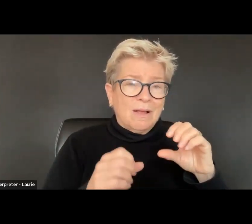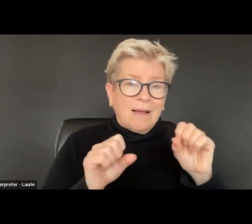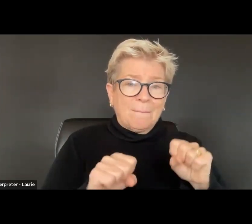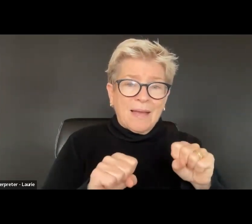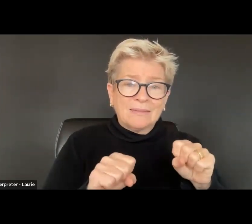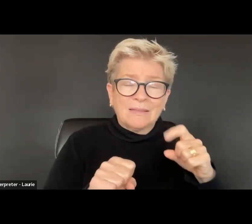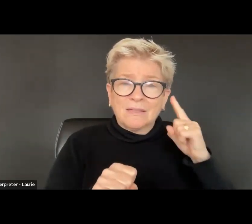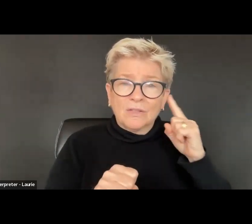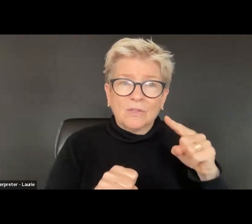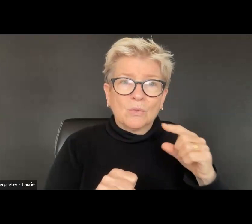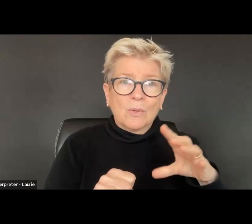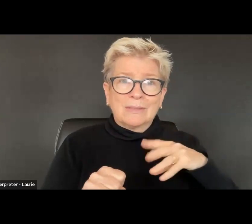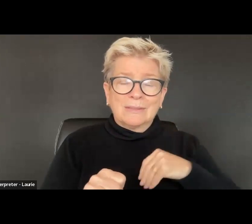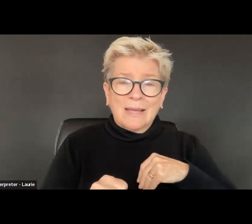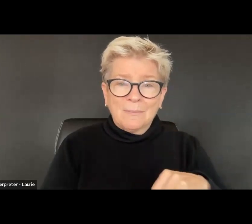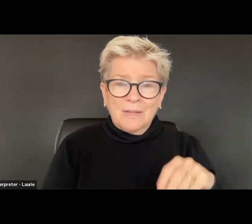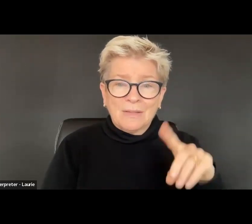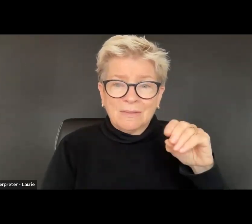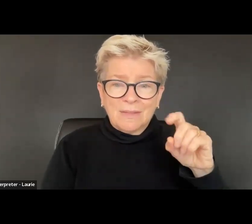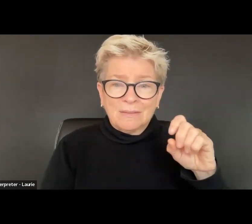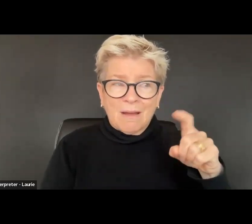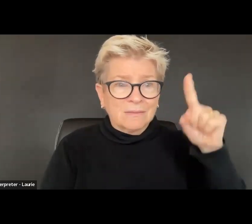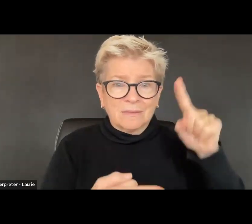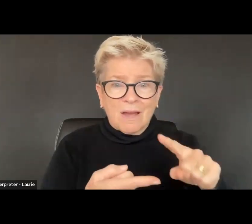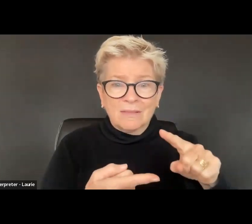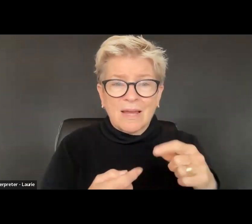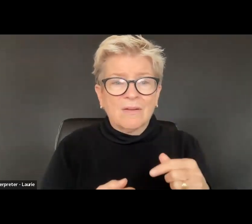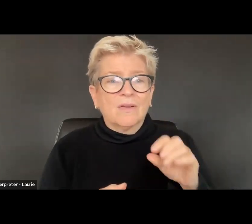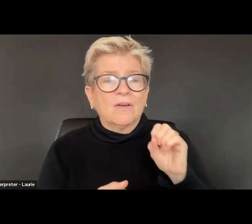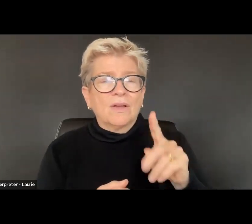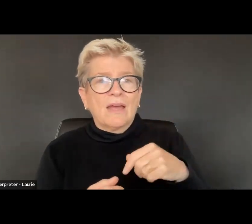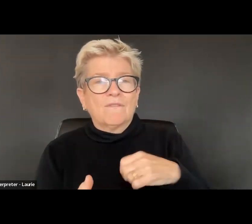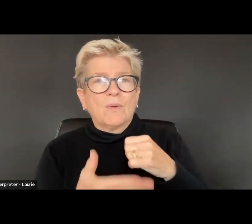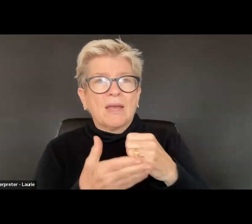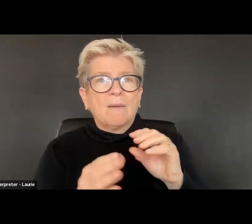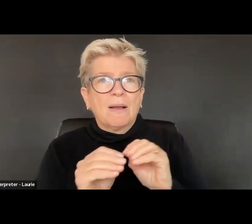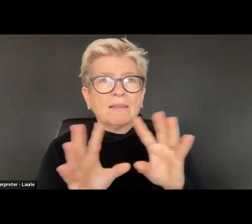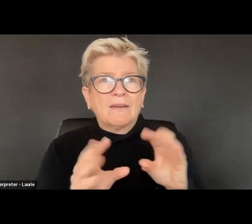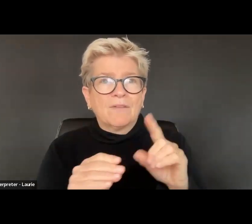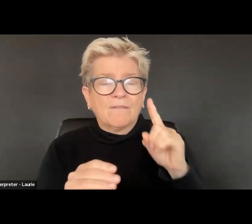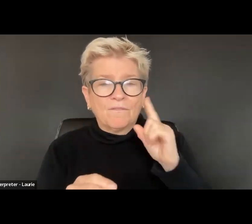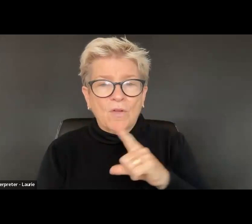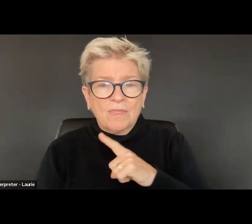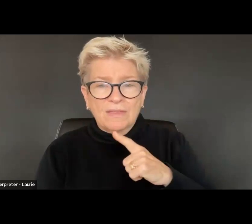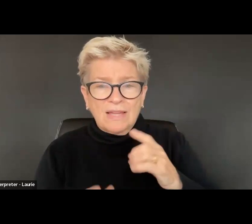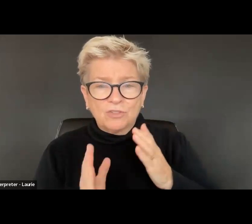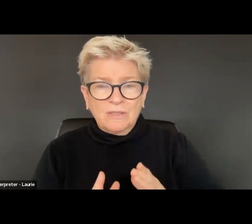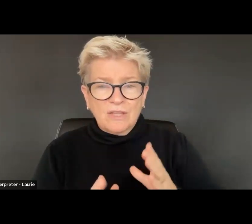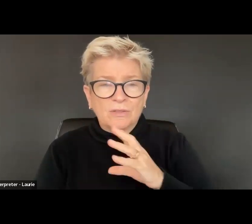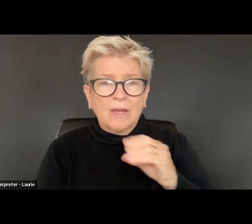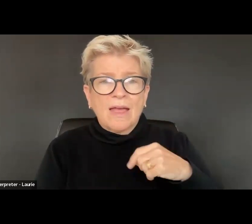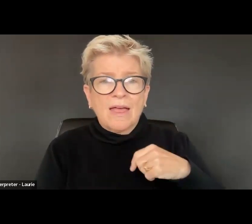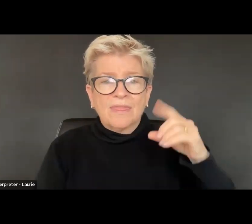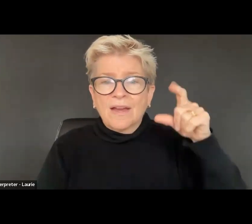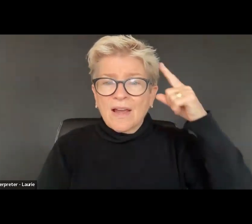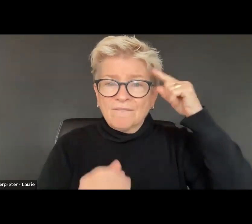So Linda, it sounds like if we can help clarify for legislators and the governor where there's actions that we're